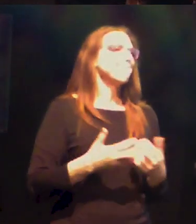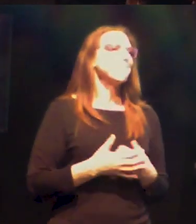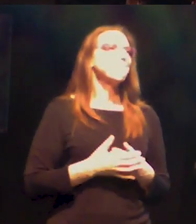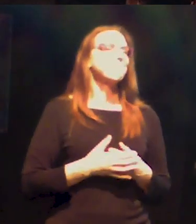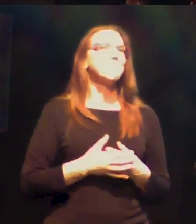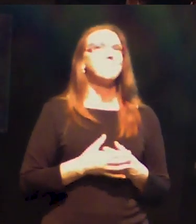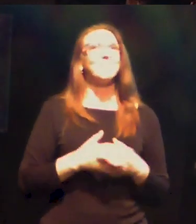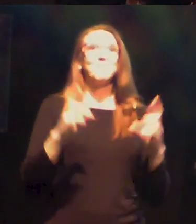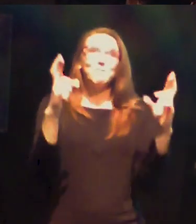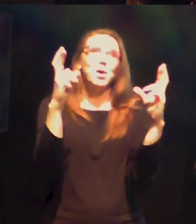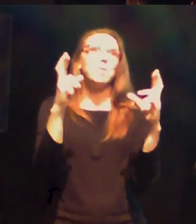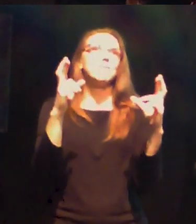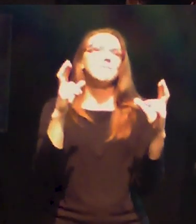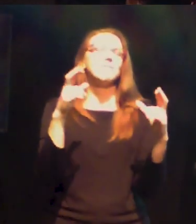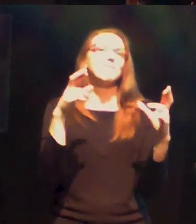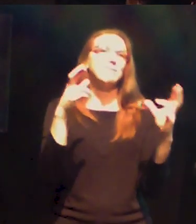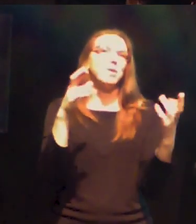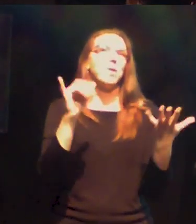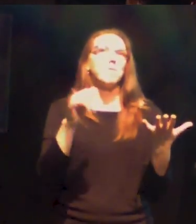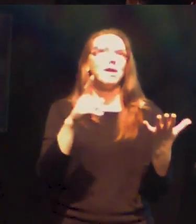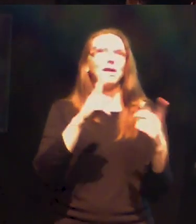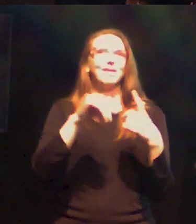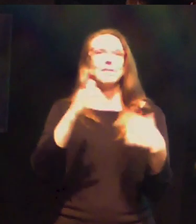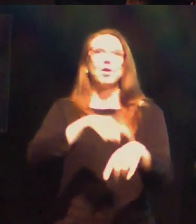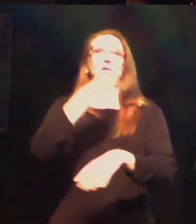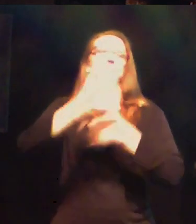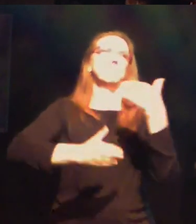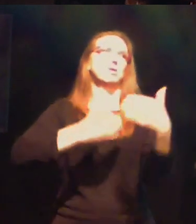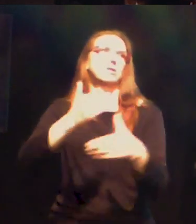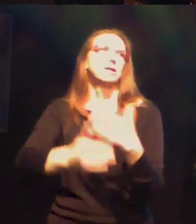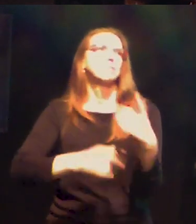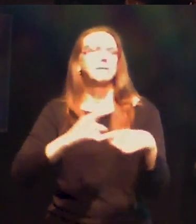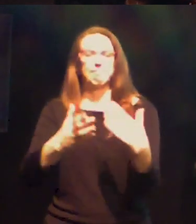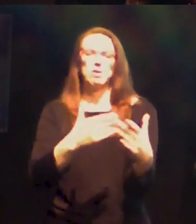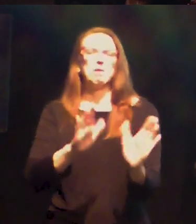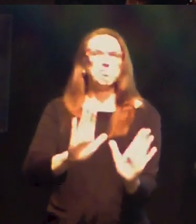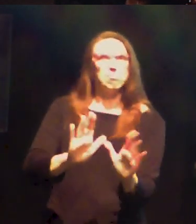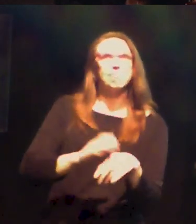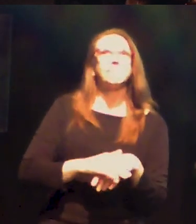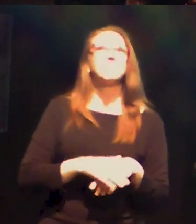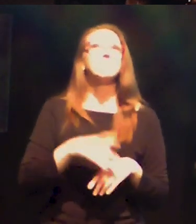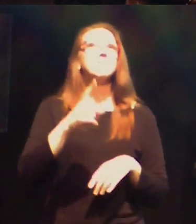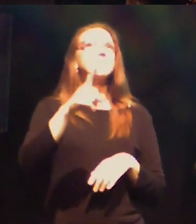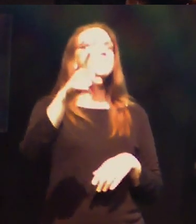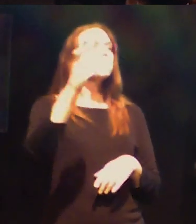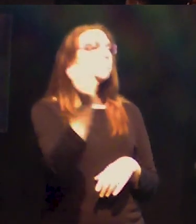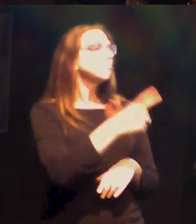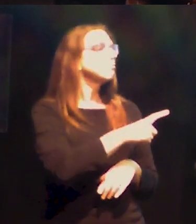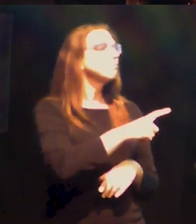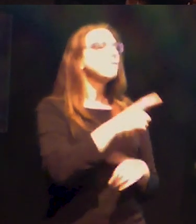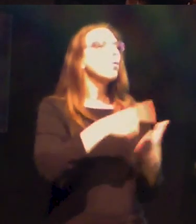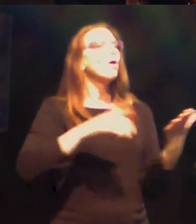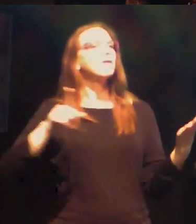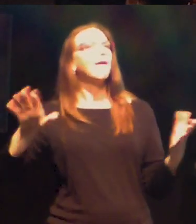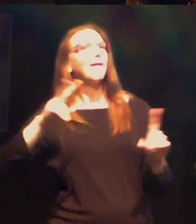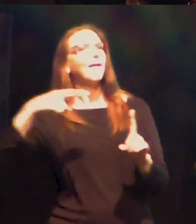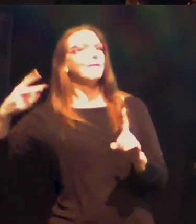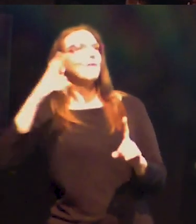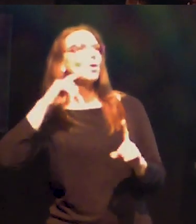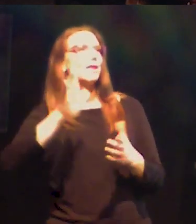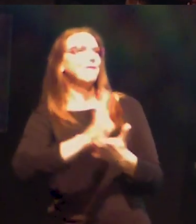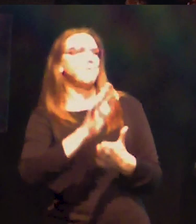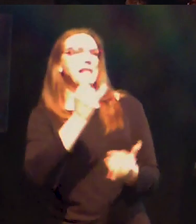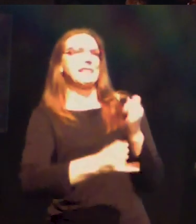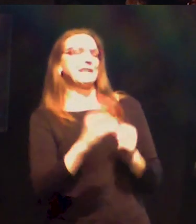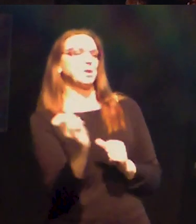we would hope so. But some believe too that that's a long process, and anyways, a little bit complicated. And what does Michelle think of the film? That's my last